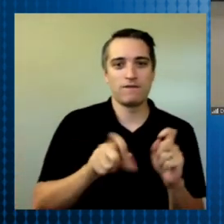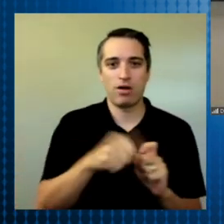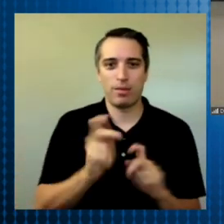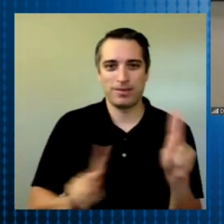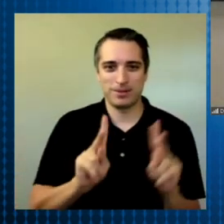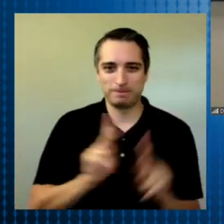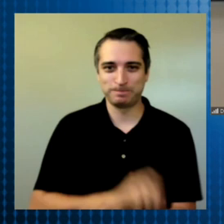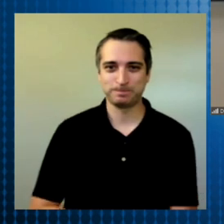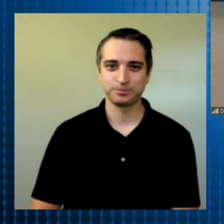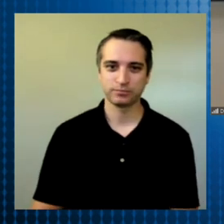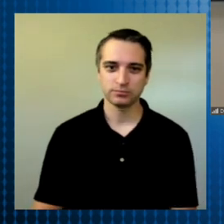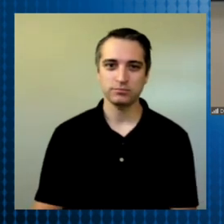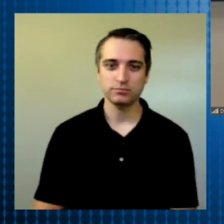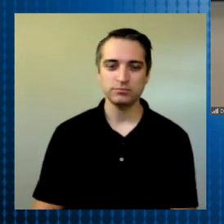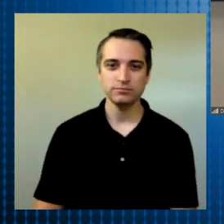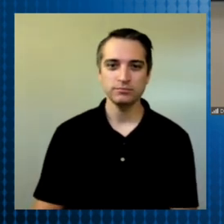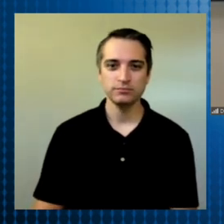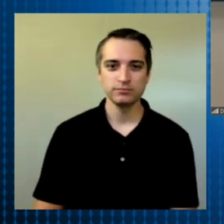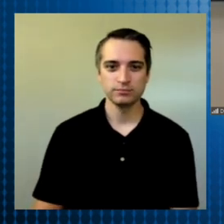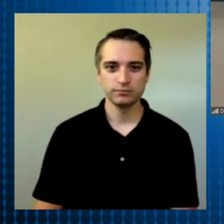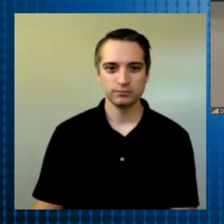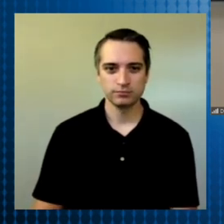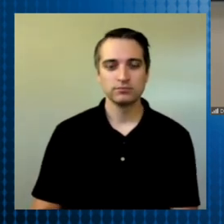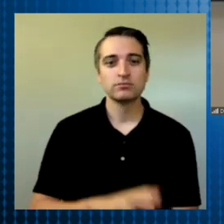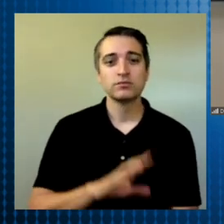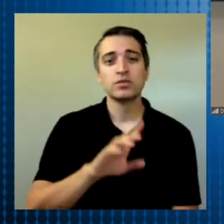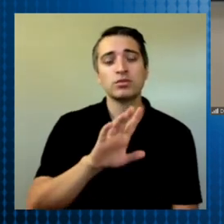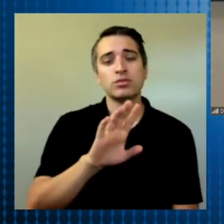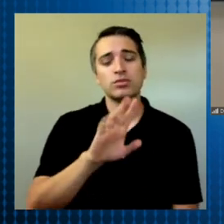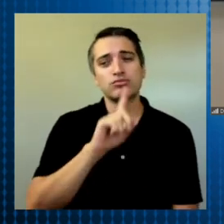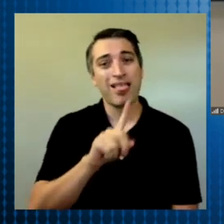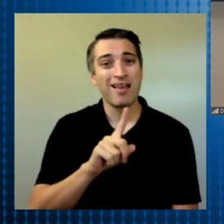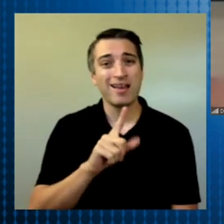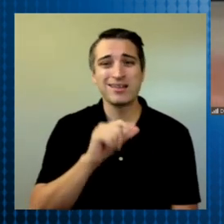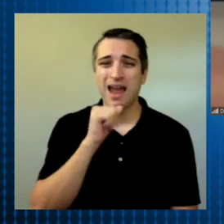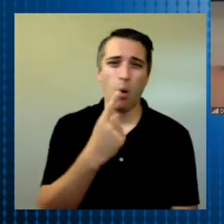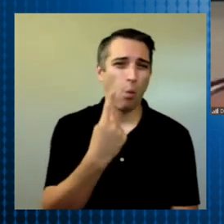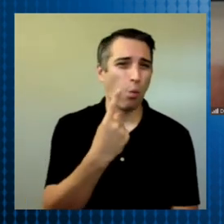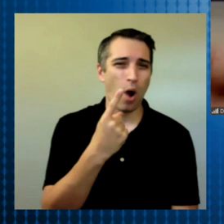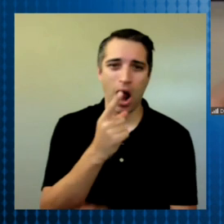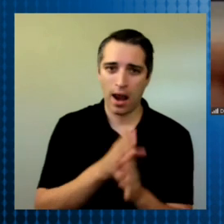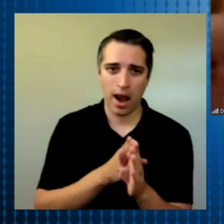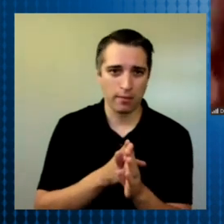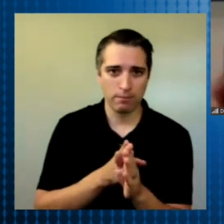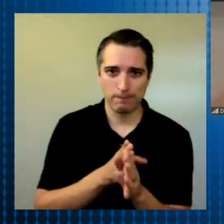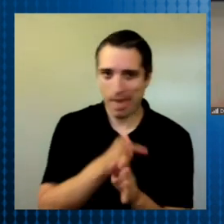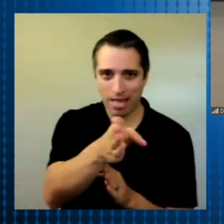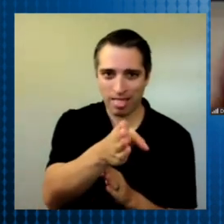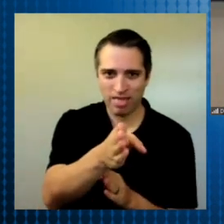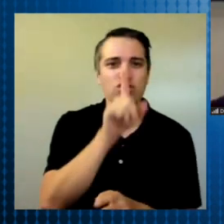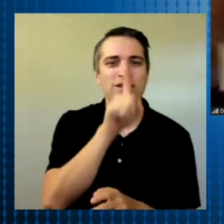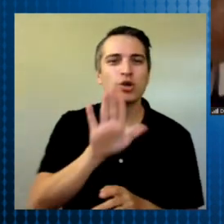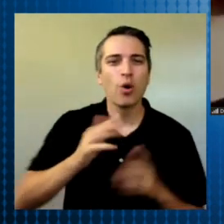I think very seldom is there one direct path. It sometimes life takes you in a multiplicity of